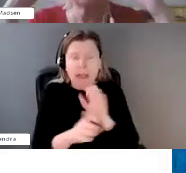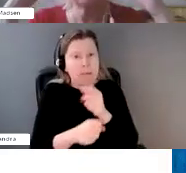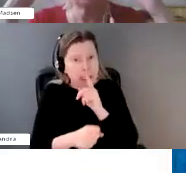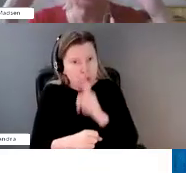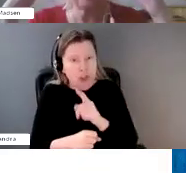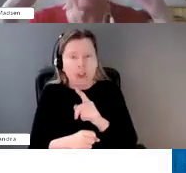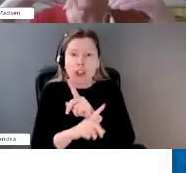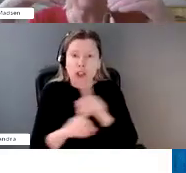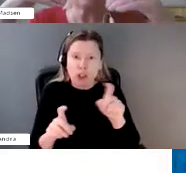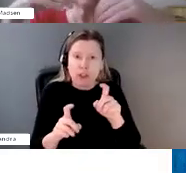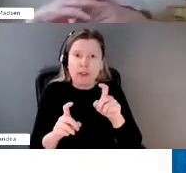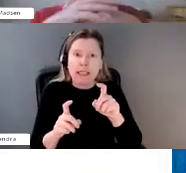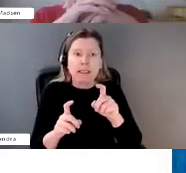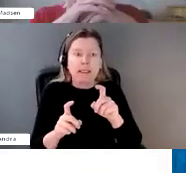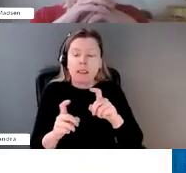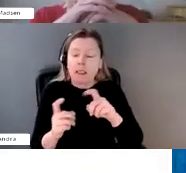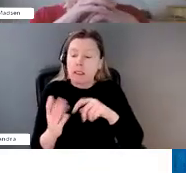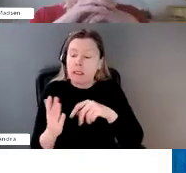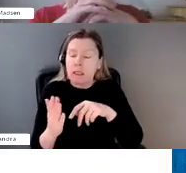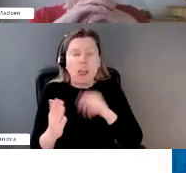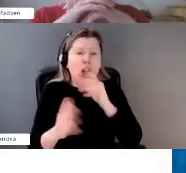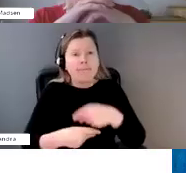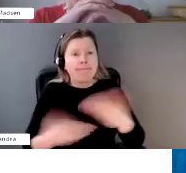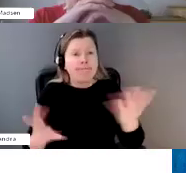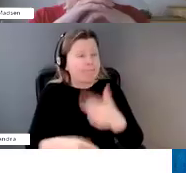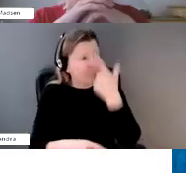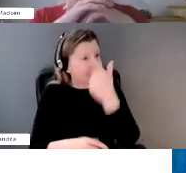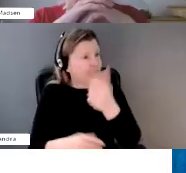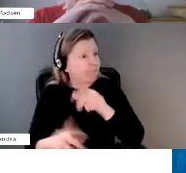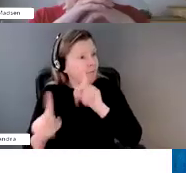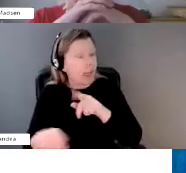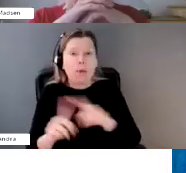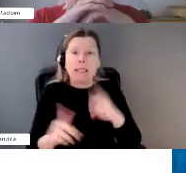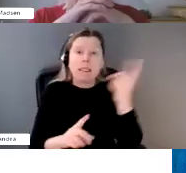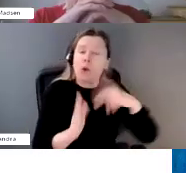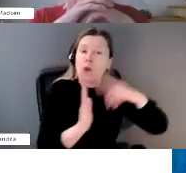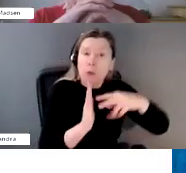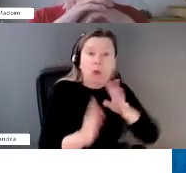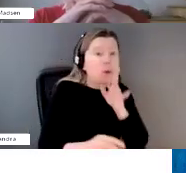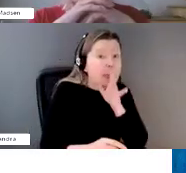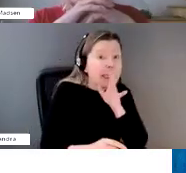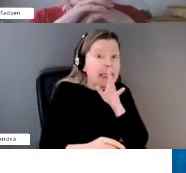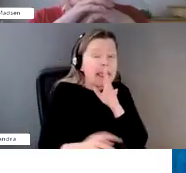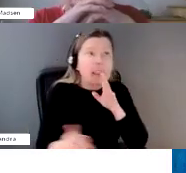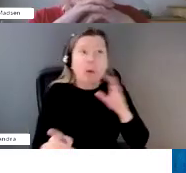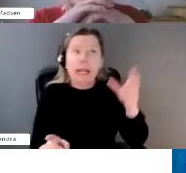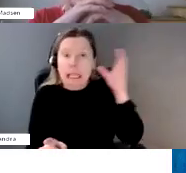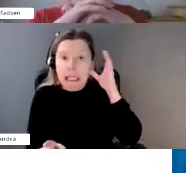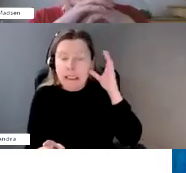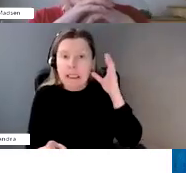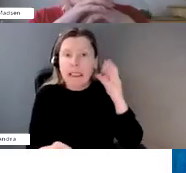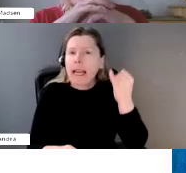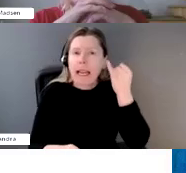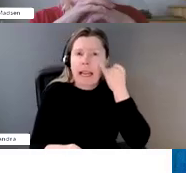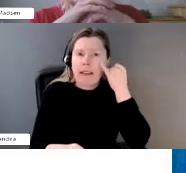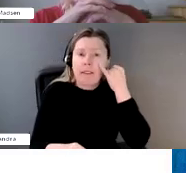the surveys were read out so that people could actually, so that if somebody did have problems with regard